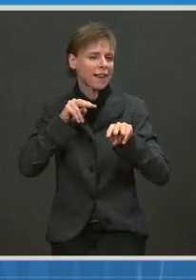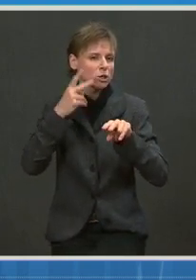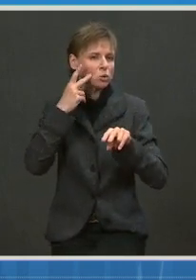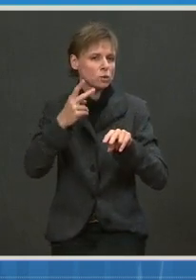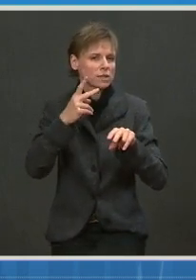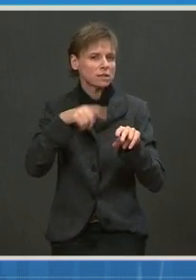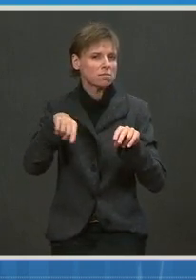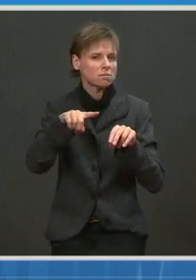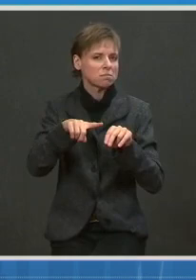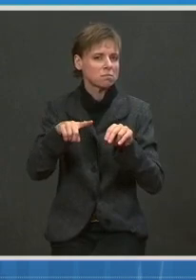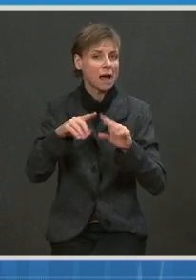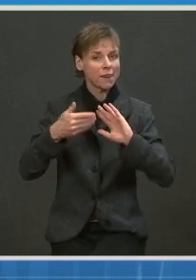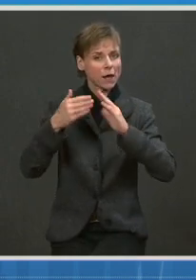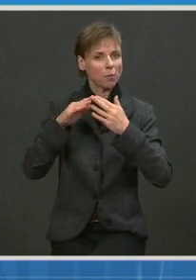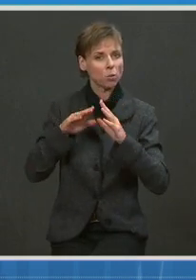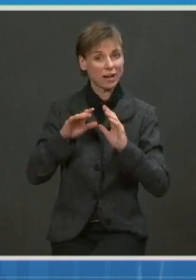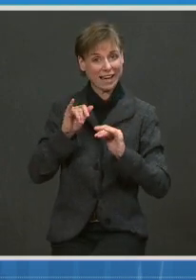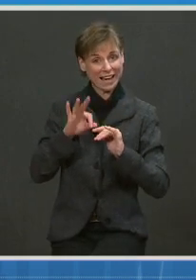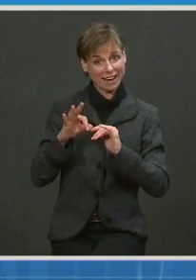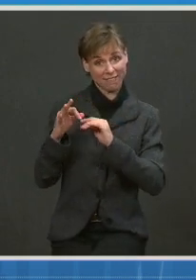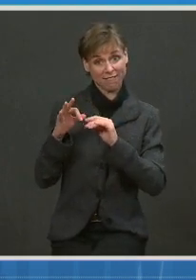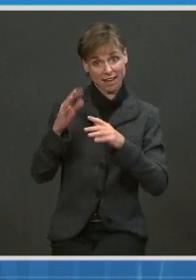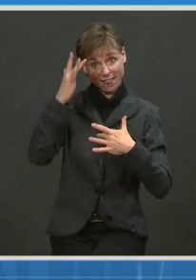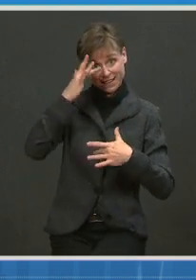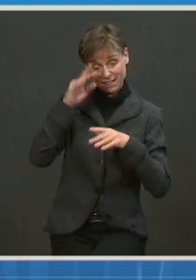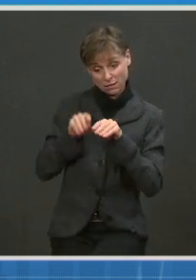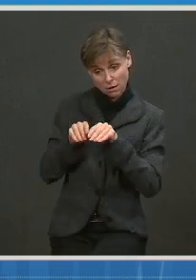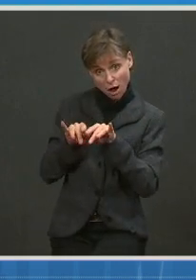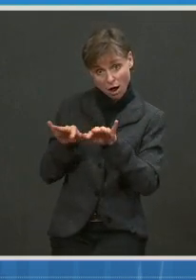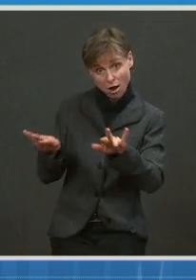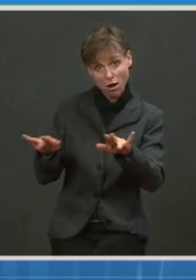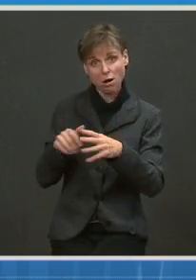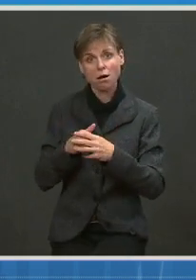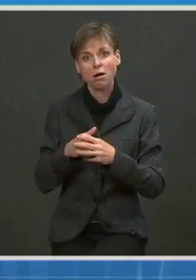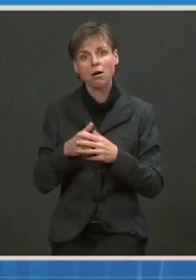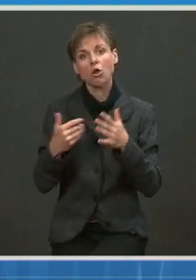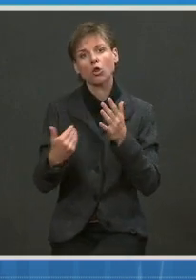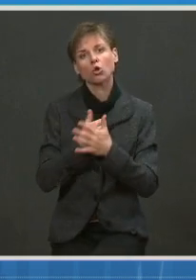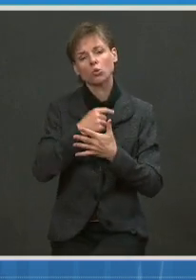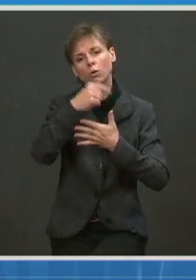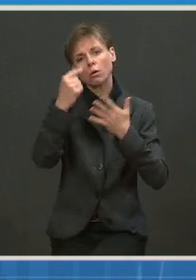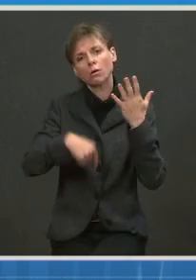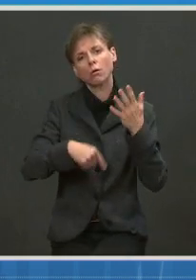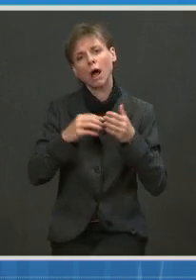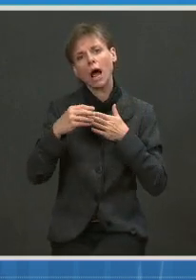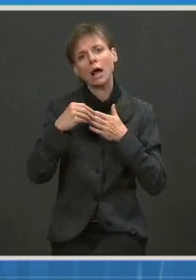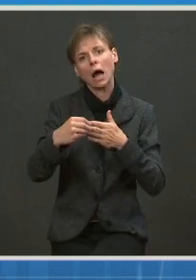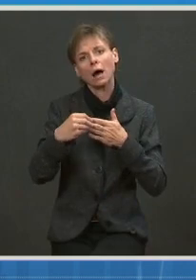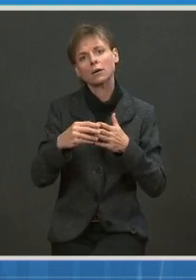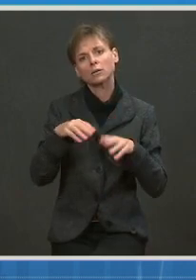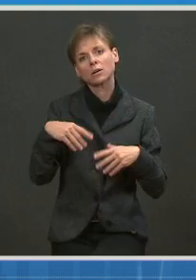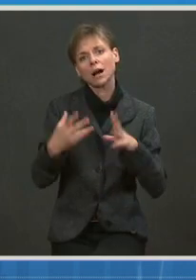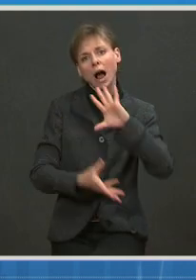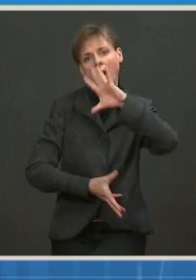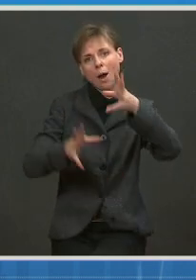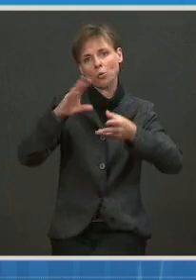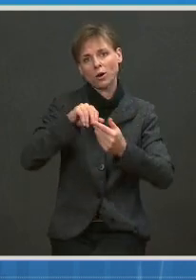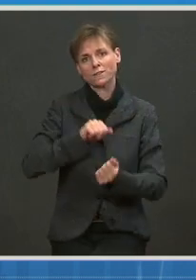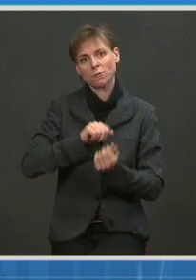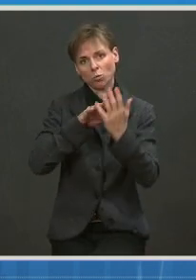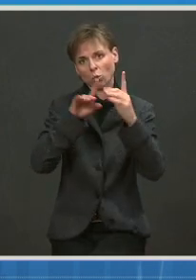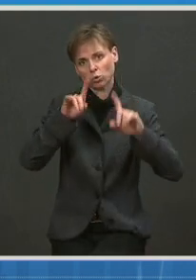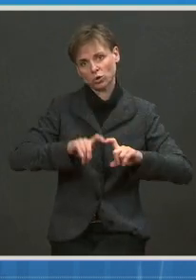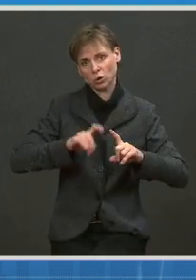communities. Our newly released set of guidances offers a comprehensive approach to testing and helps to prevent the spread